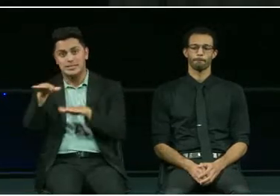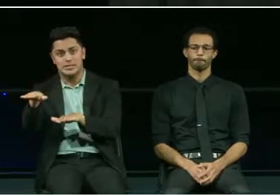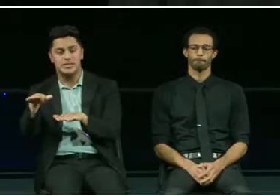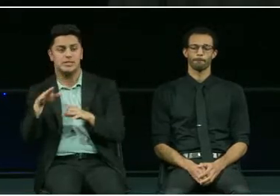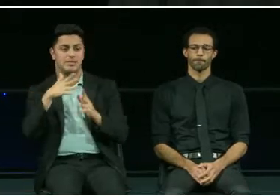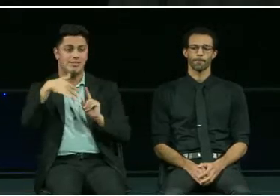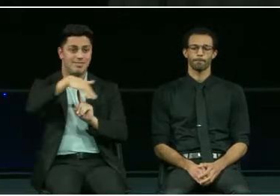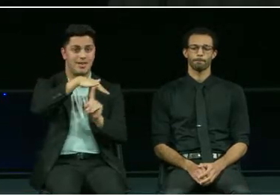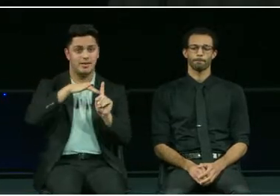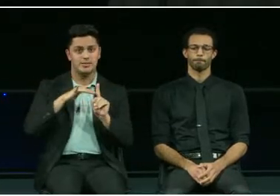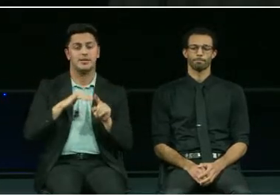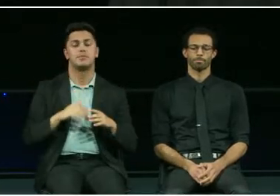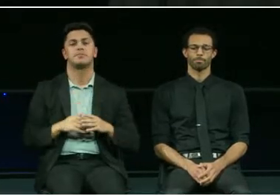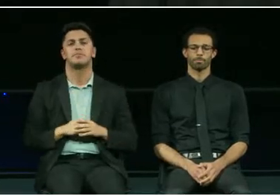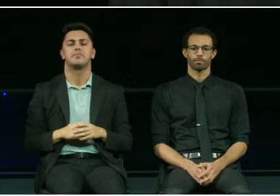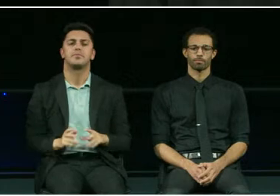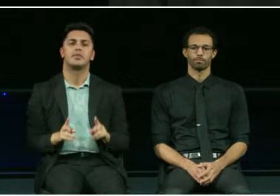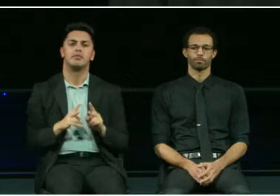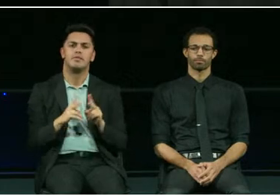very